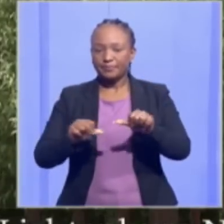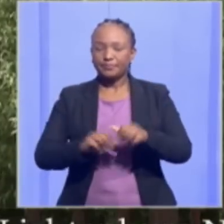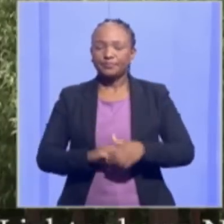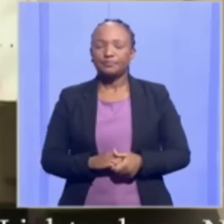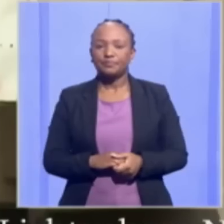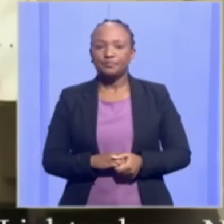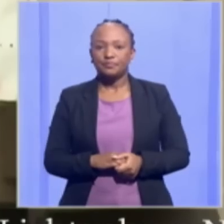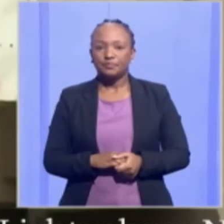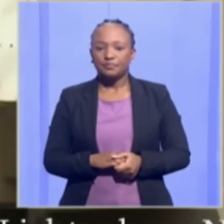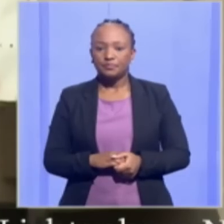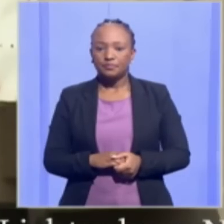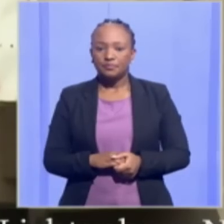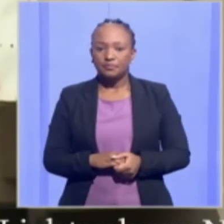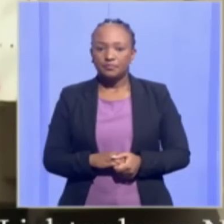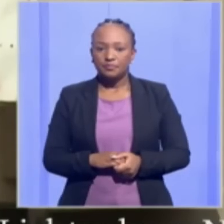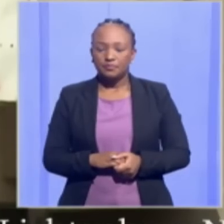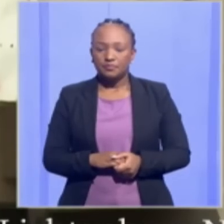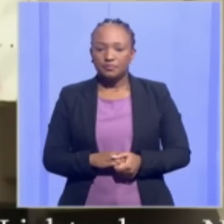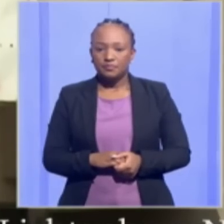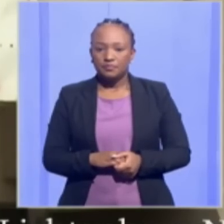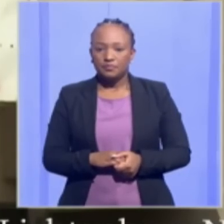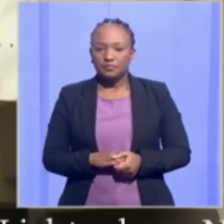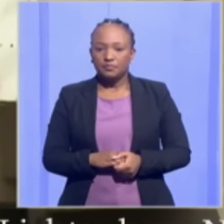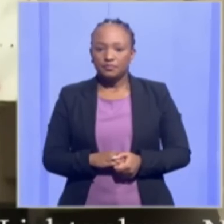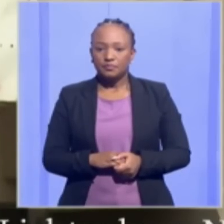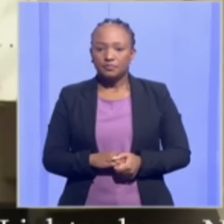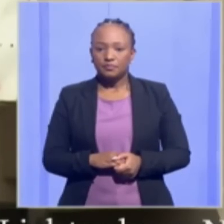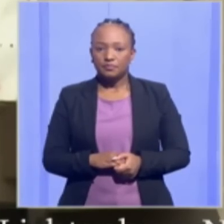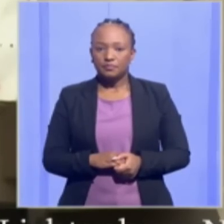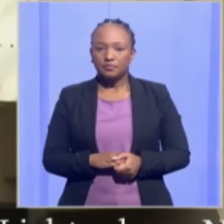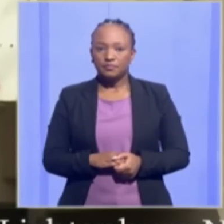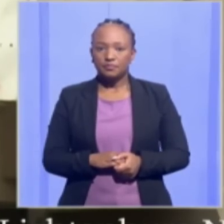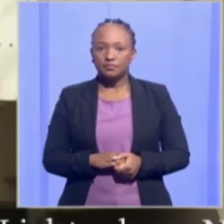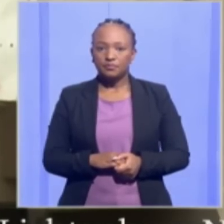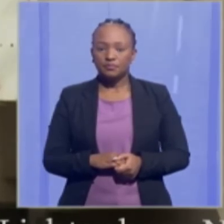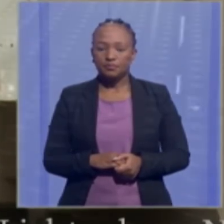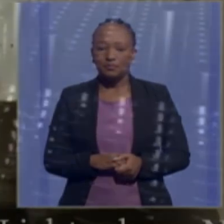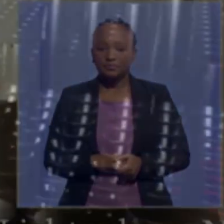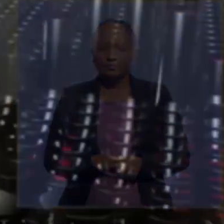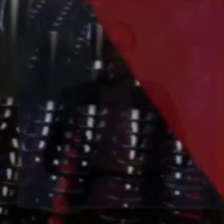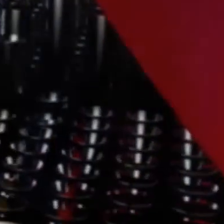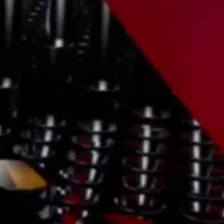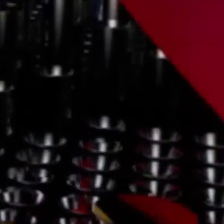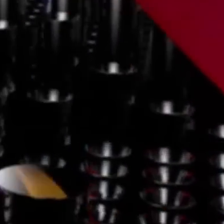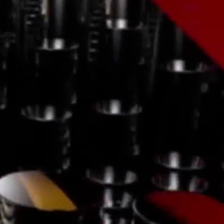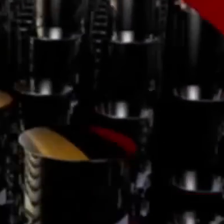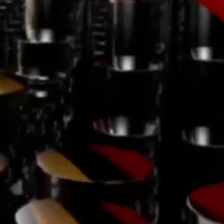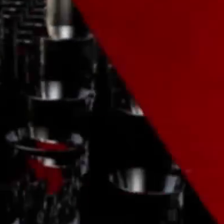Sentle English, SABC News, Lichtenburg.